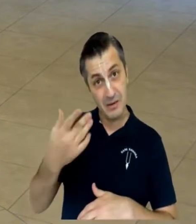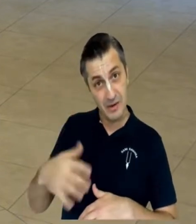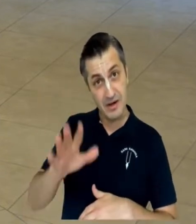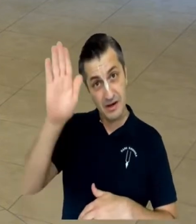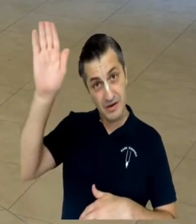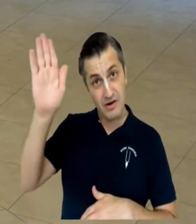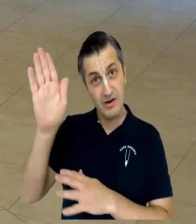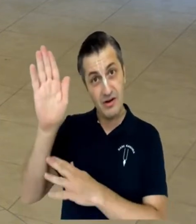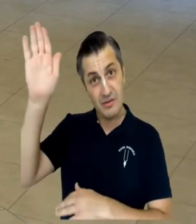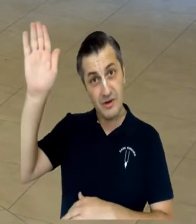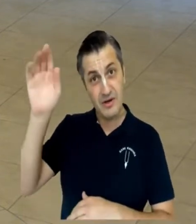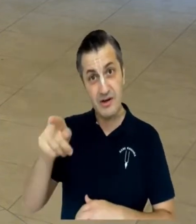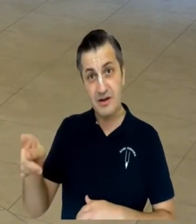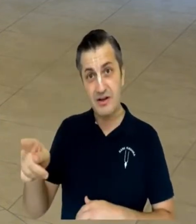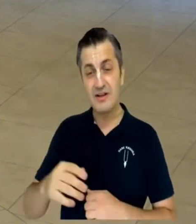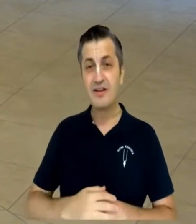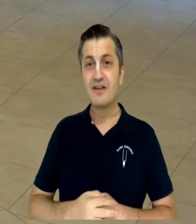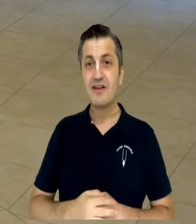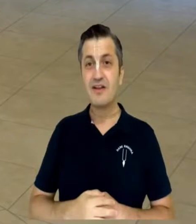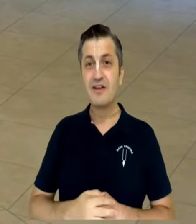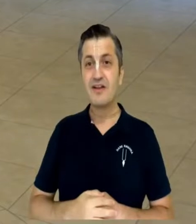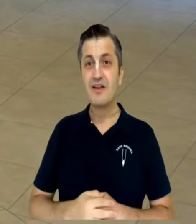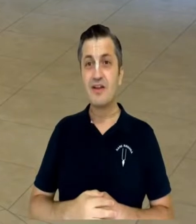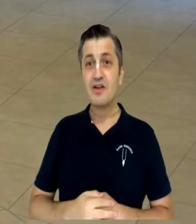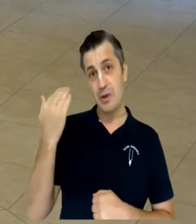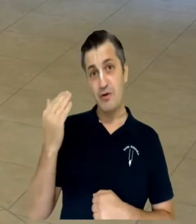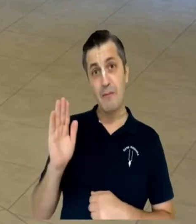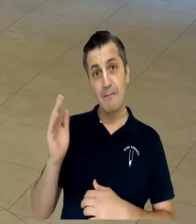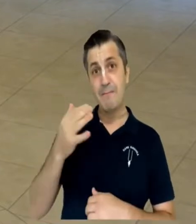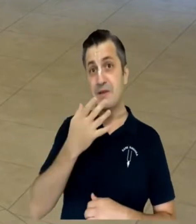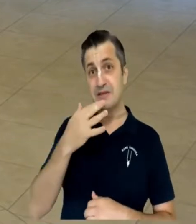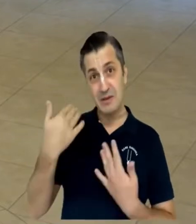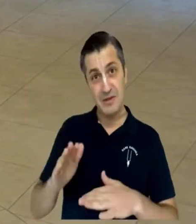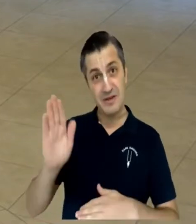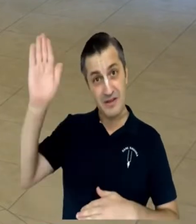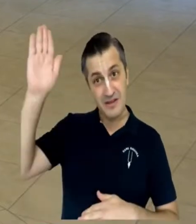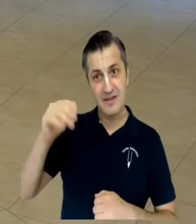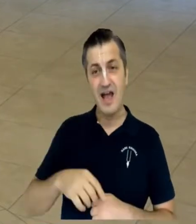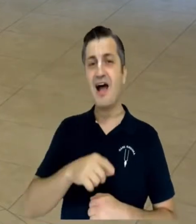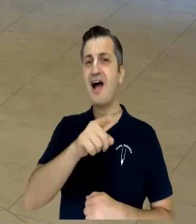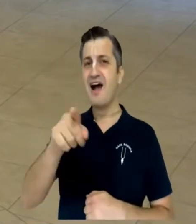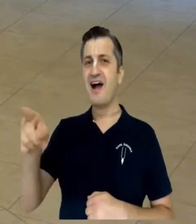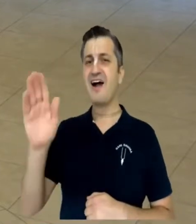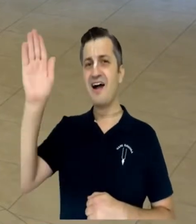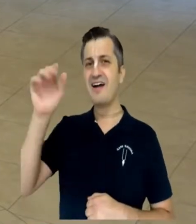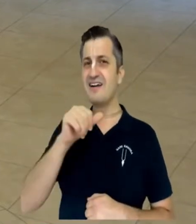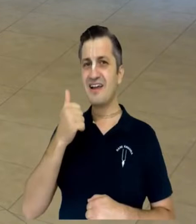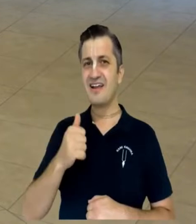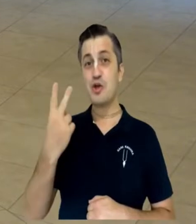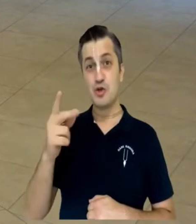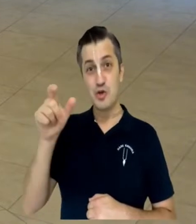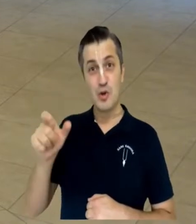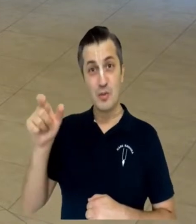Okay, who here has done a mistake before? Yeah. Okay. Nice. So we got two people which never